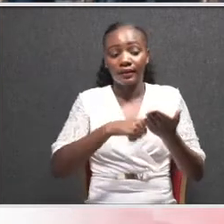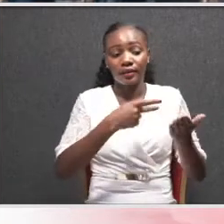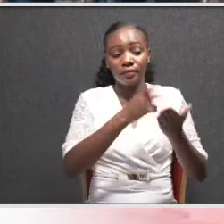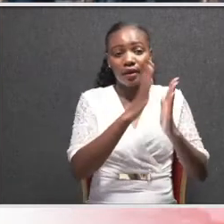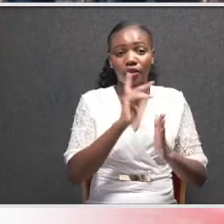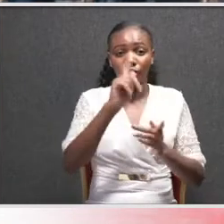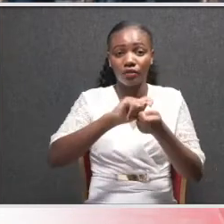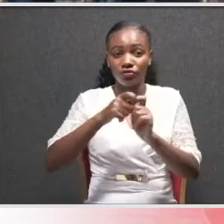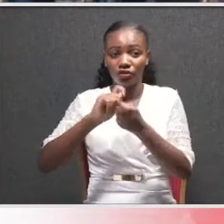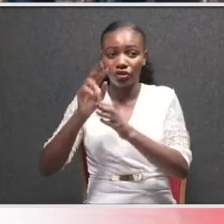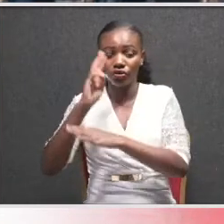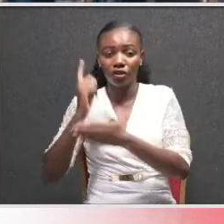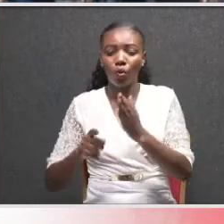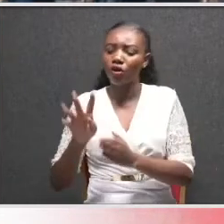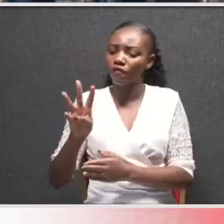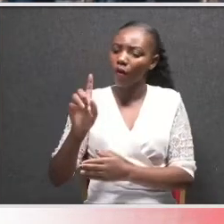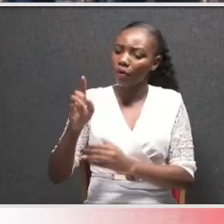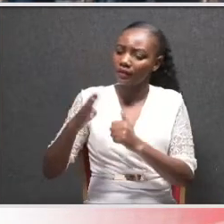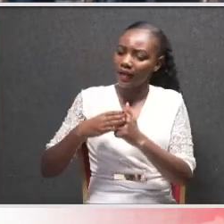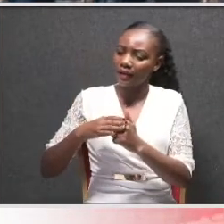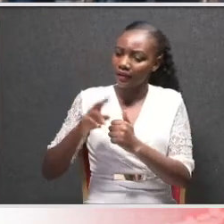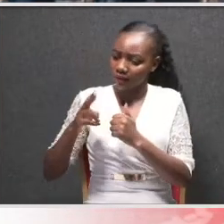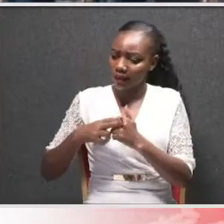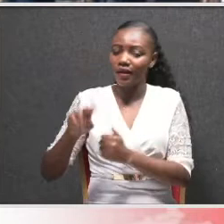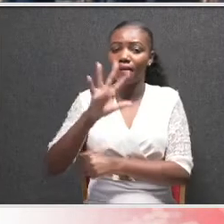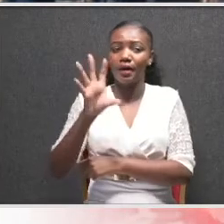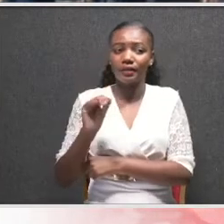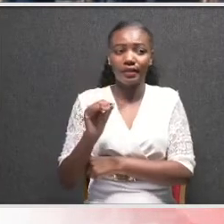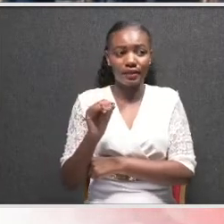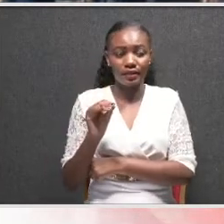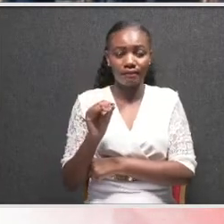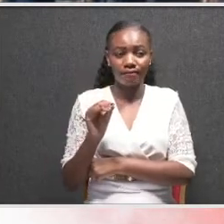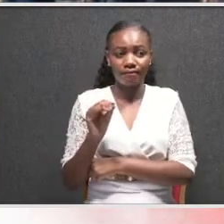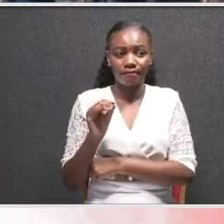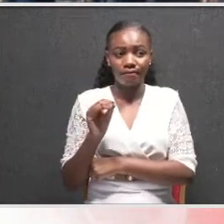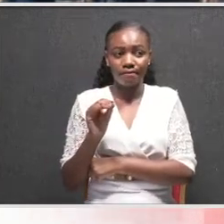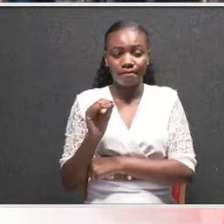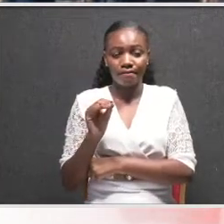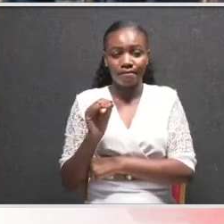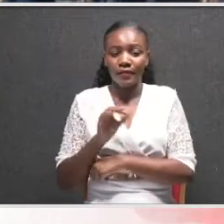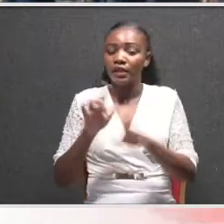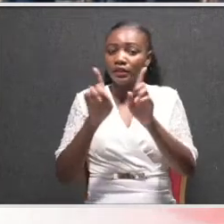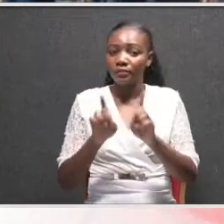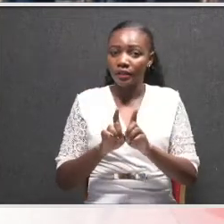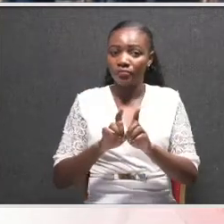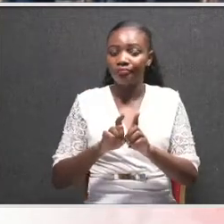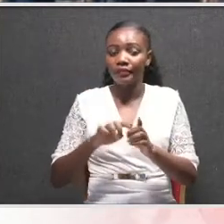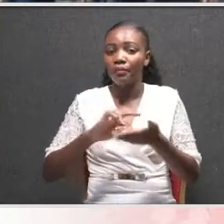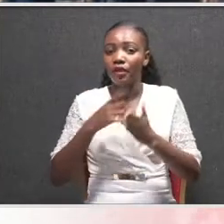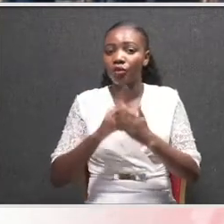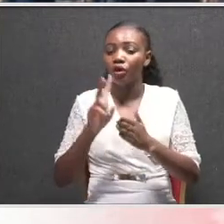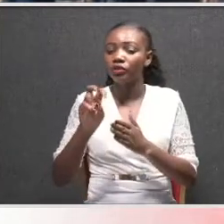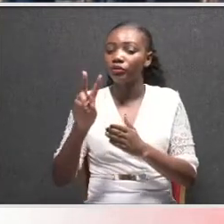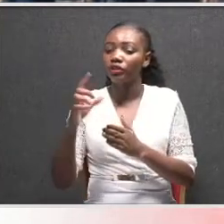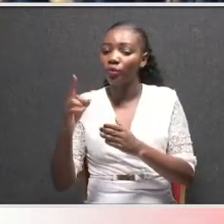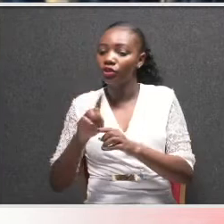duty using 4.97% as the average inflation rate covering the 2020-2021